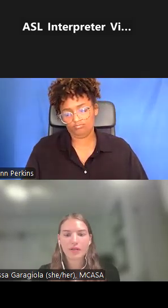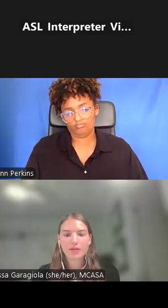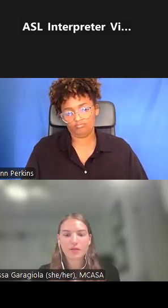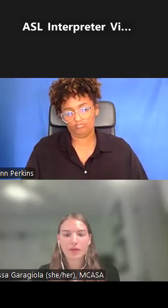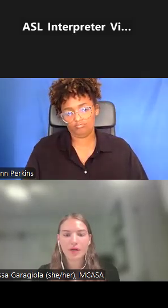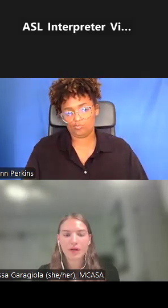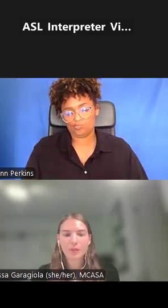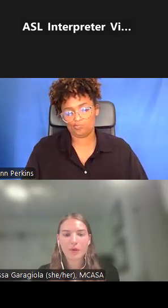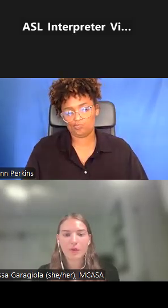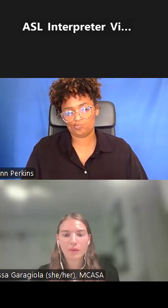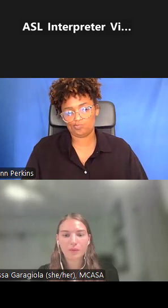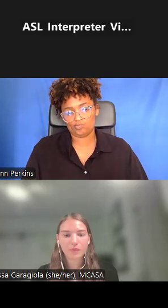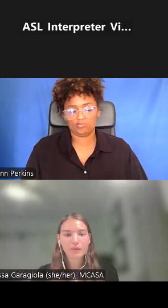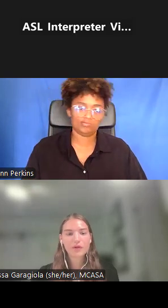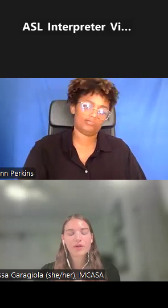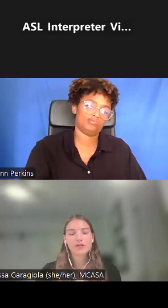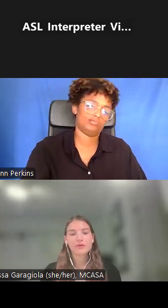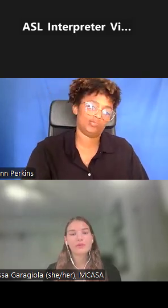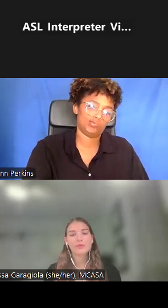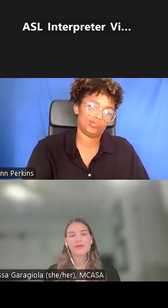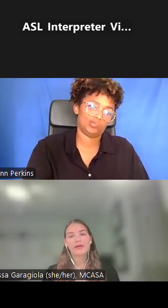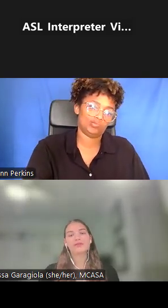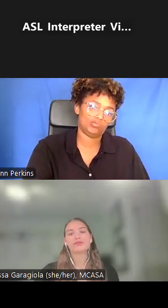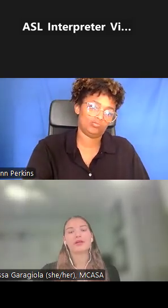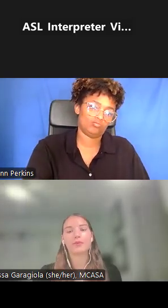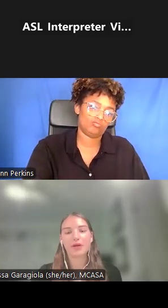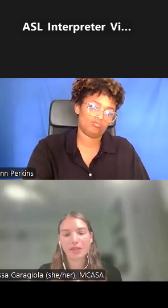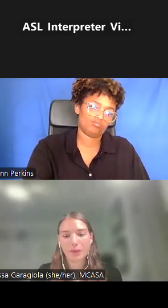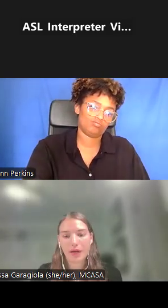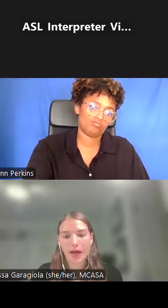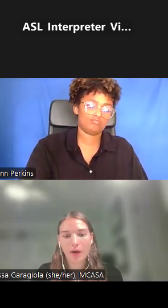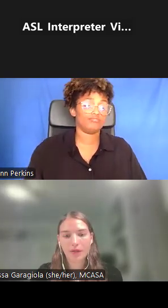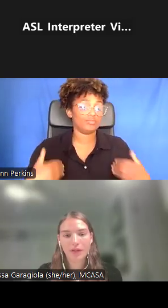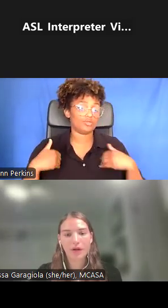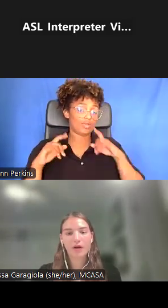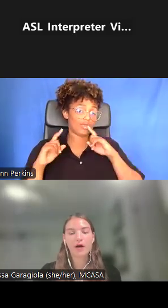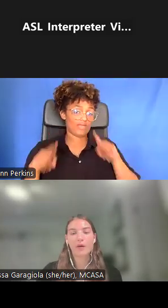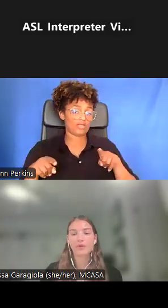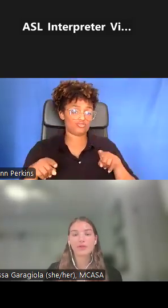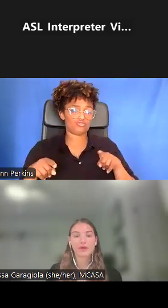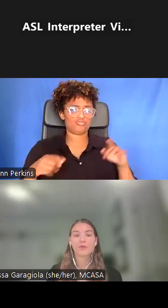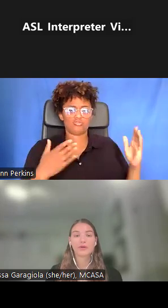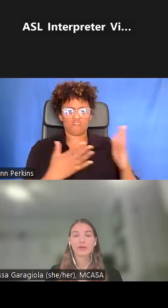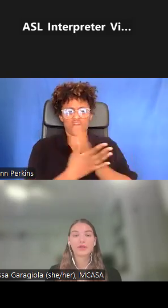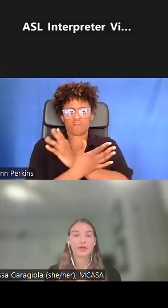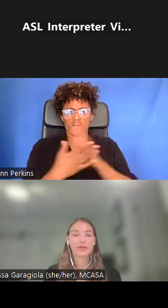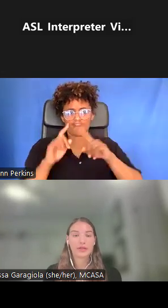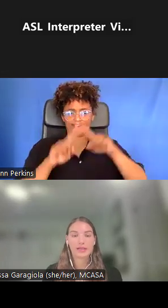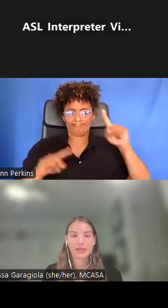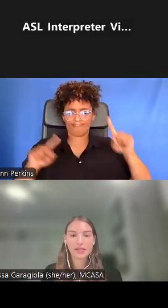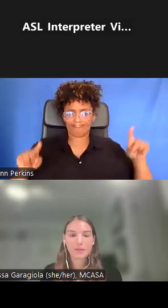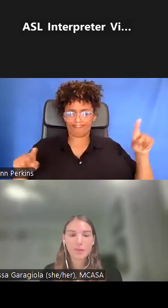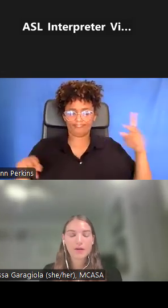All right, so I'm going to end the poll. So we have answers that are pretty spread out here, and these are all really